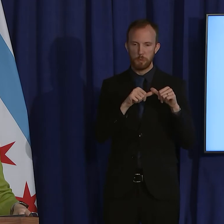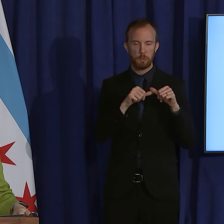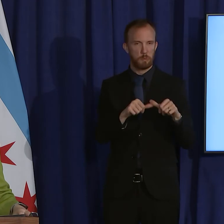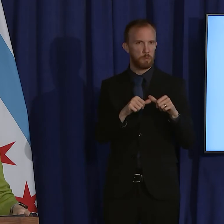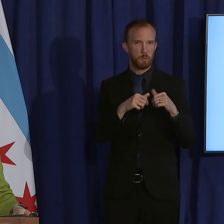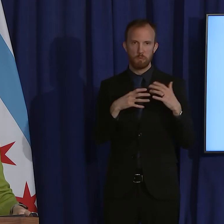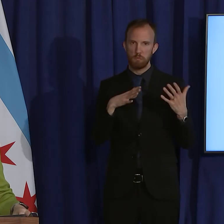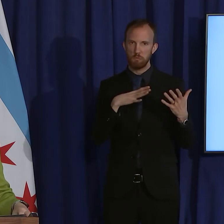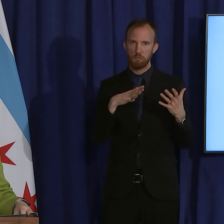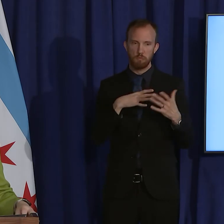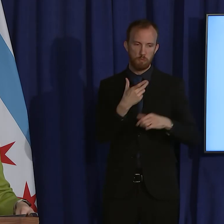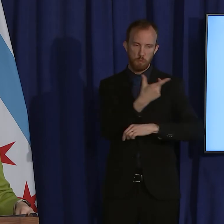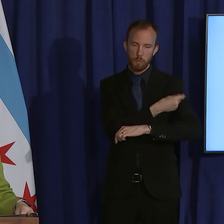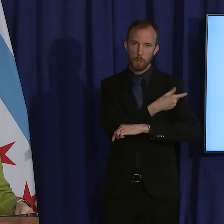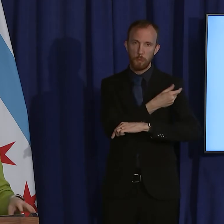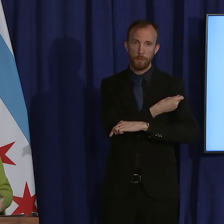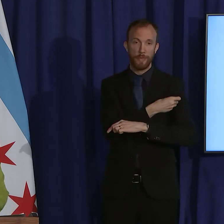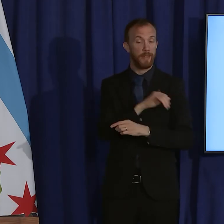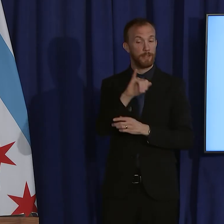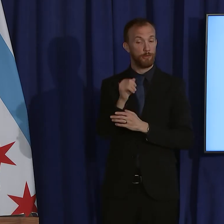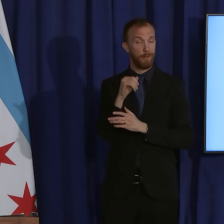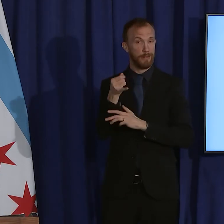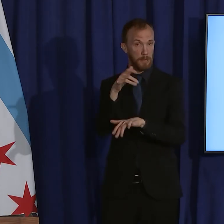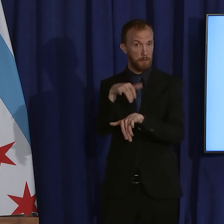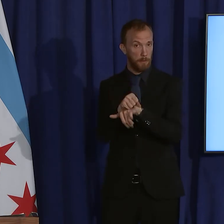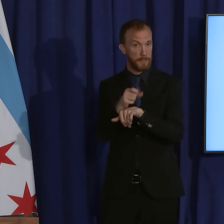now at the United Center until we learn more.